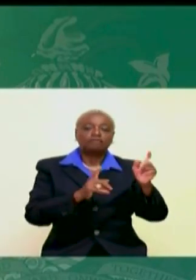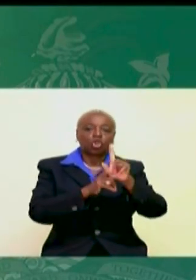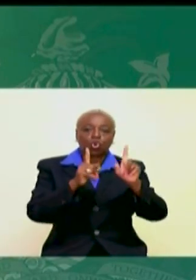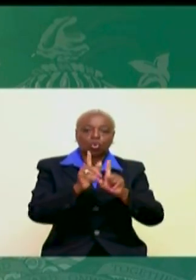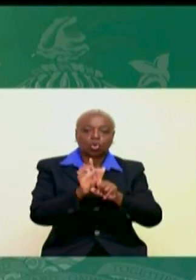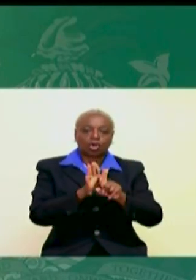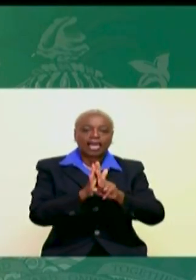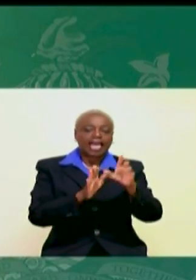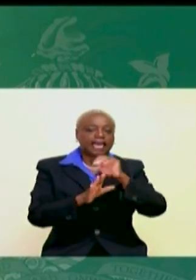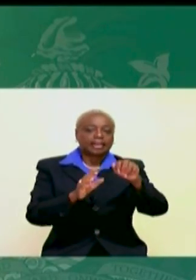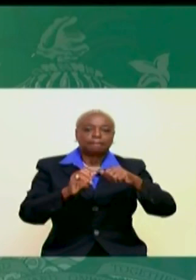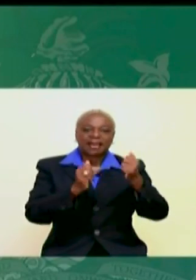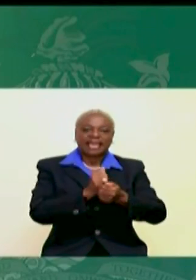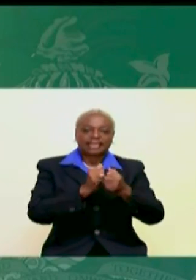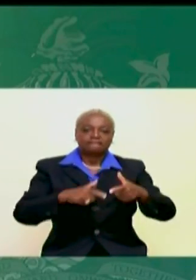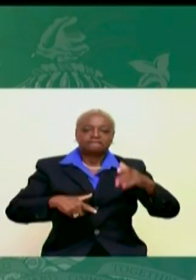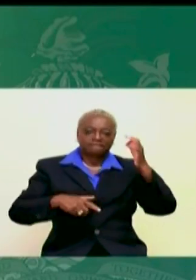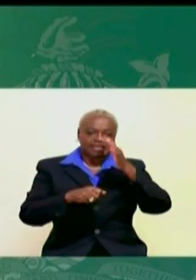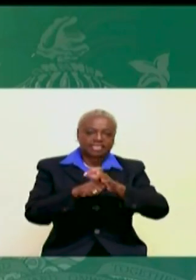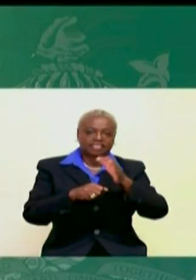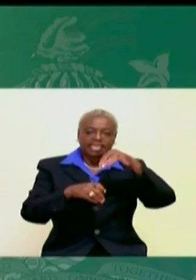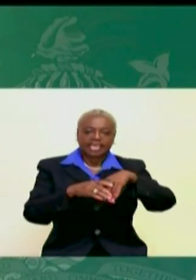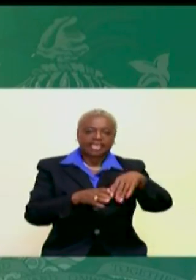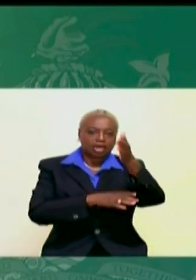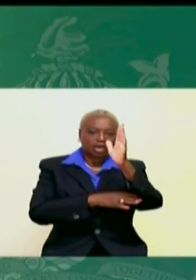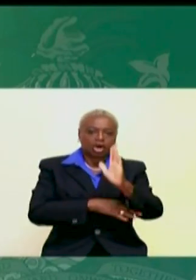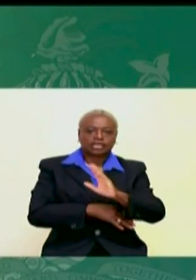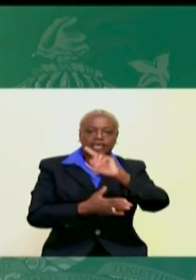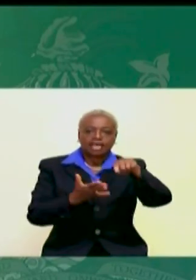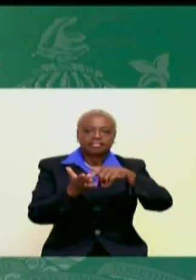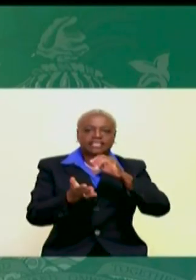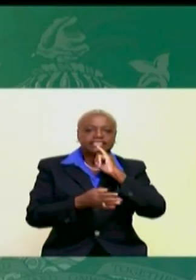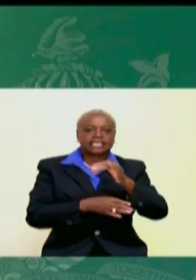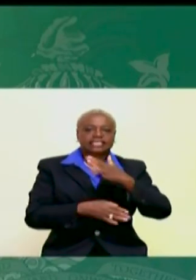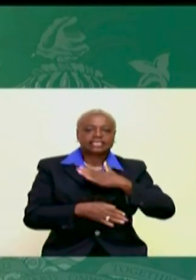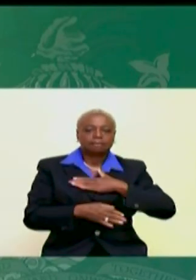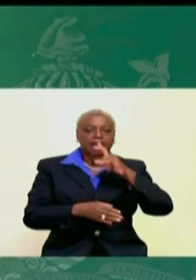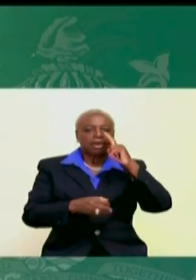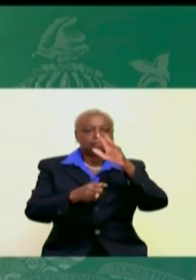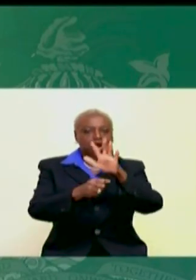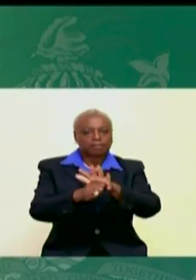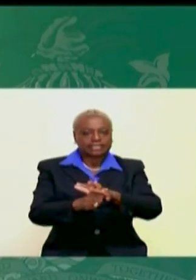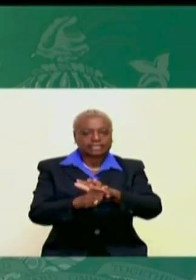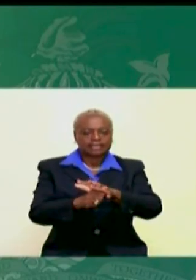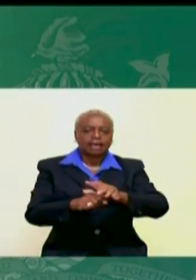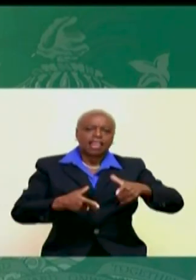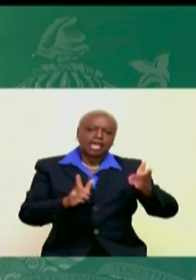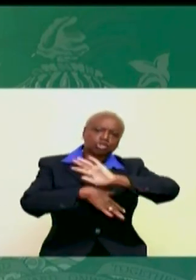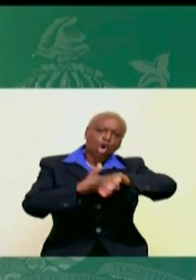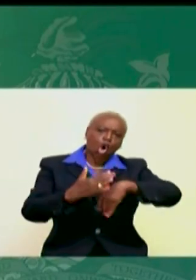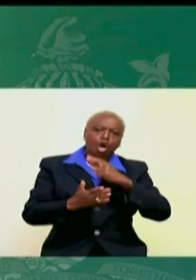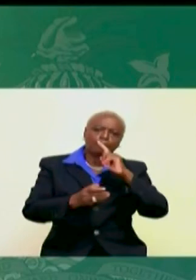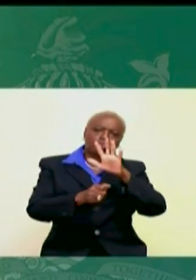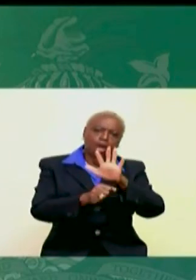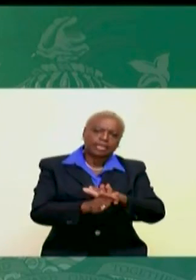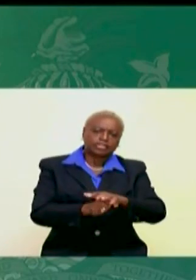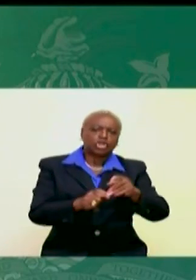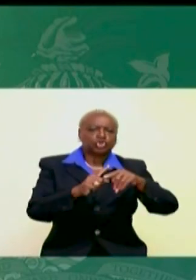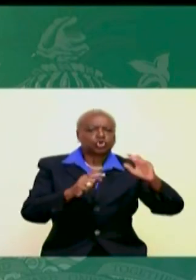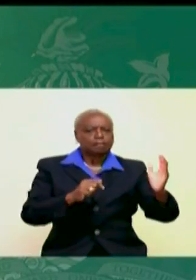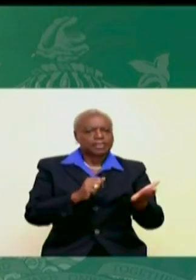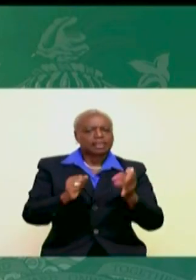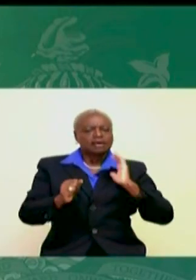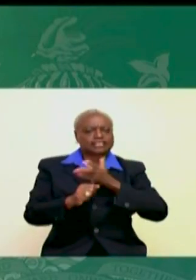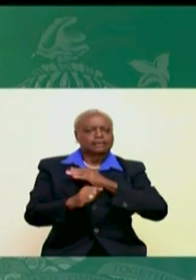abiding faith in God. This is my promise. Let us all promise to commit ourselves to be united